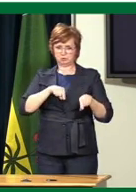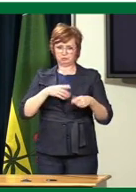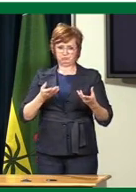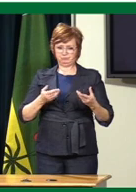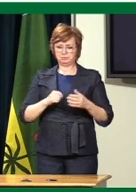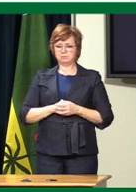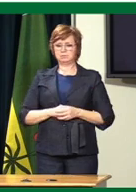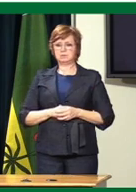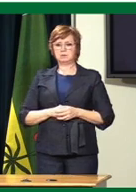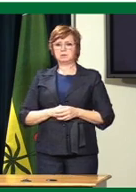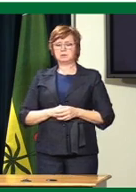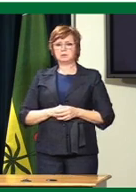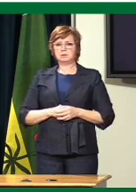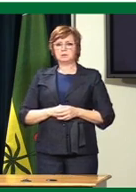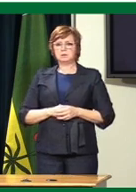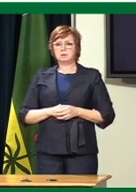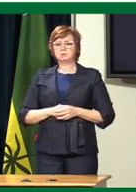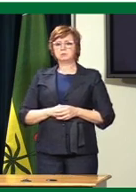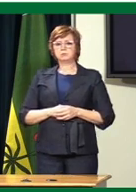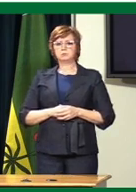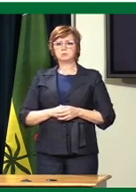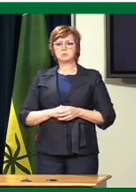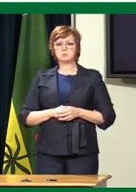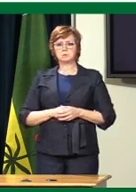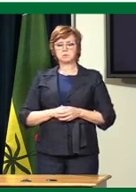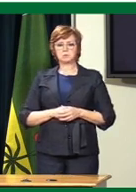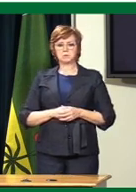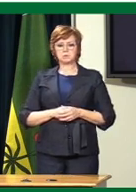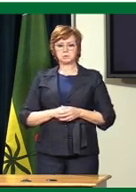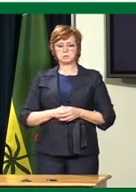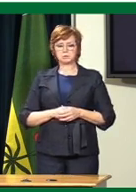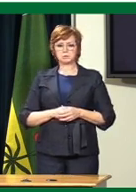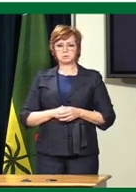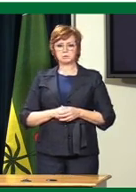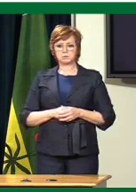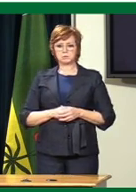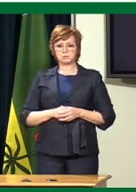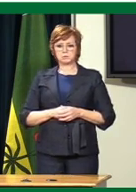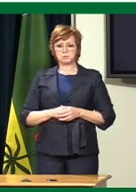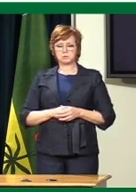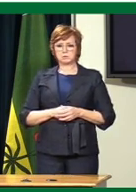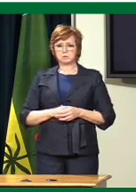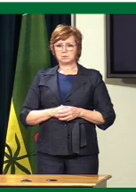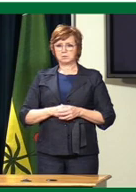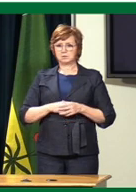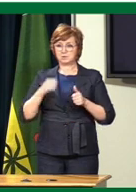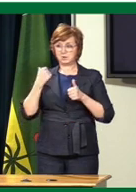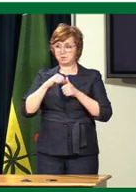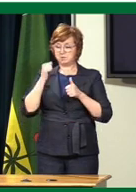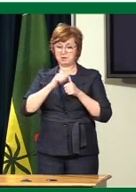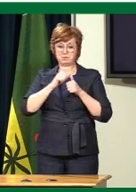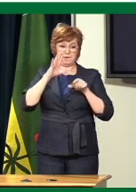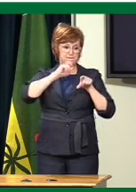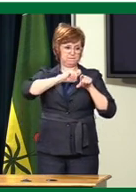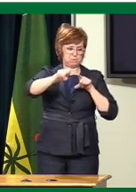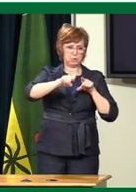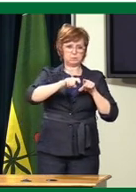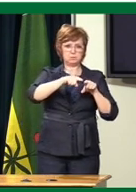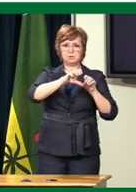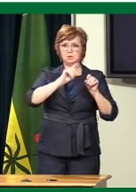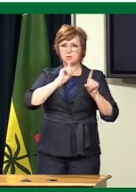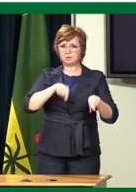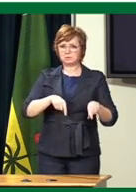challenges with contact tracing, and we talk about the number of contacts, but people have to actually pick up their phone and be available. So it's